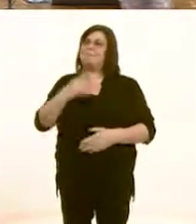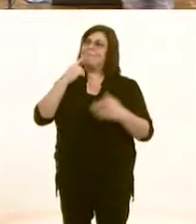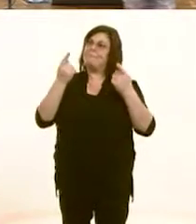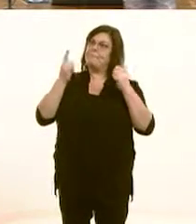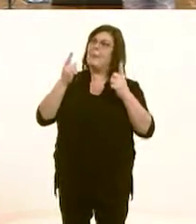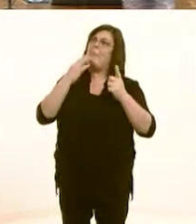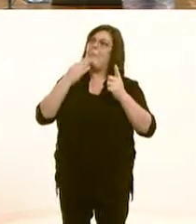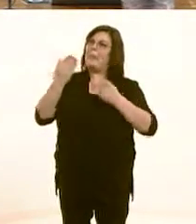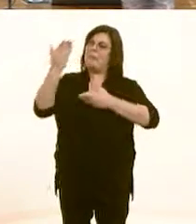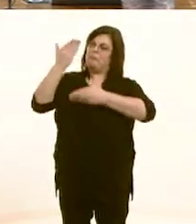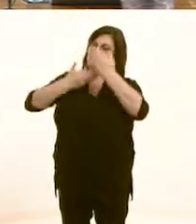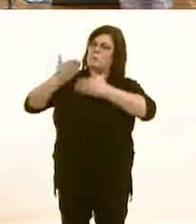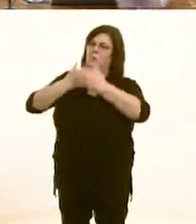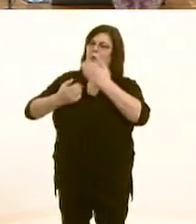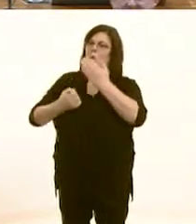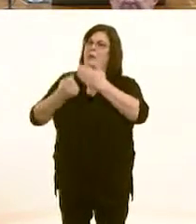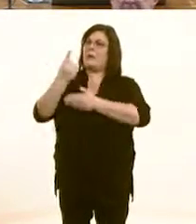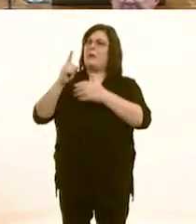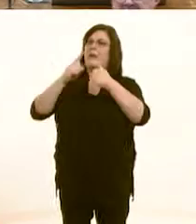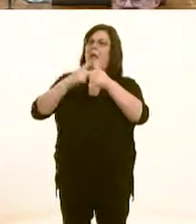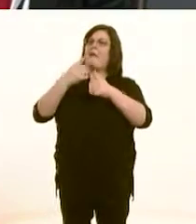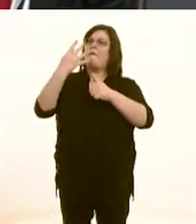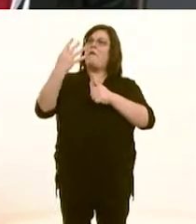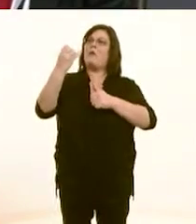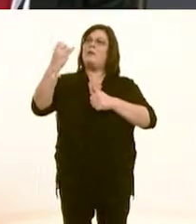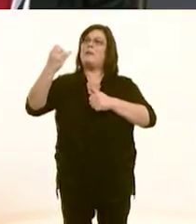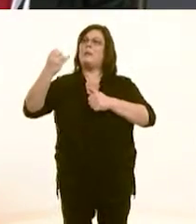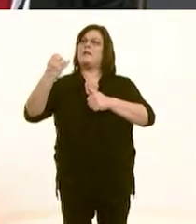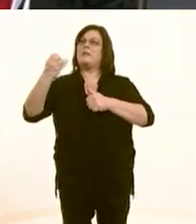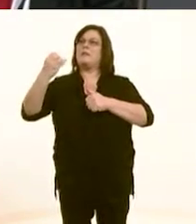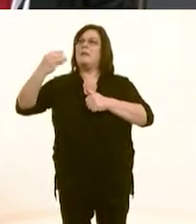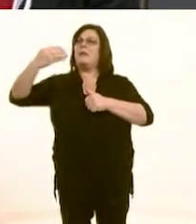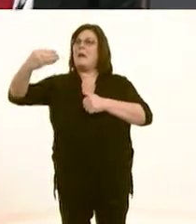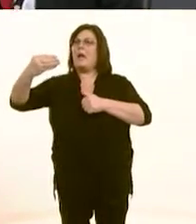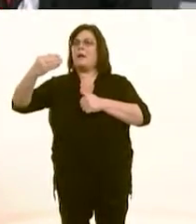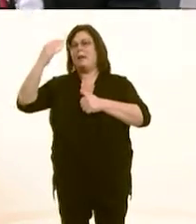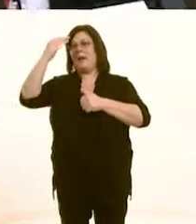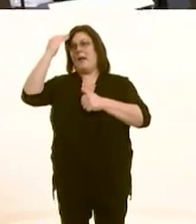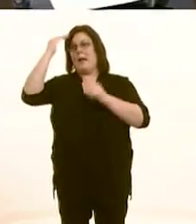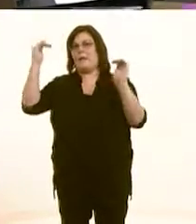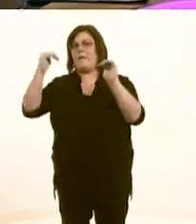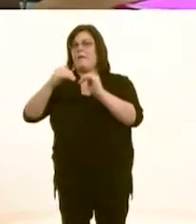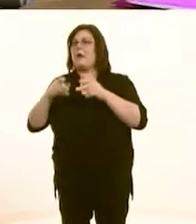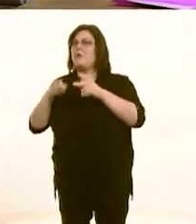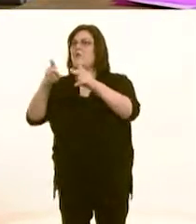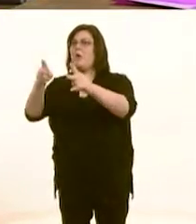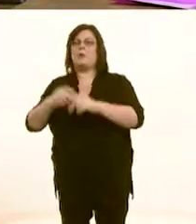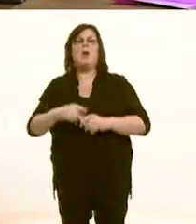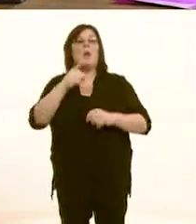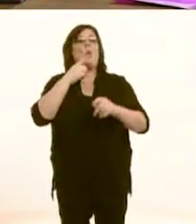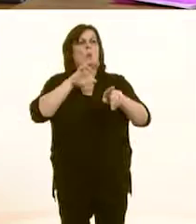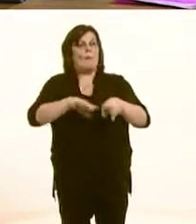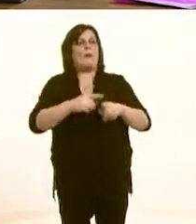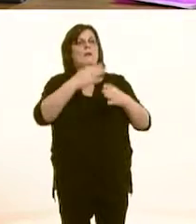Minister provide an update on the dualling of the A465 heads of the Valleys Road? Yes, we've already completed the dualling of sections 1, 3